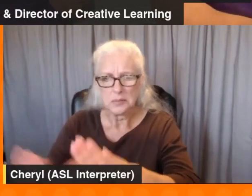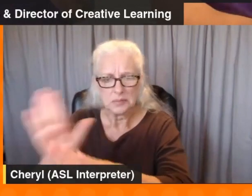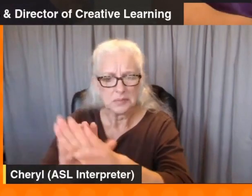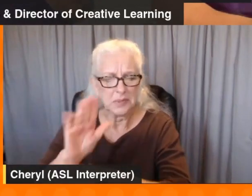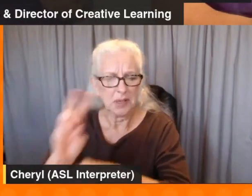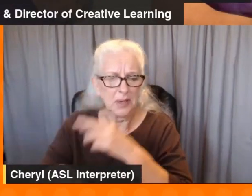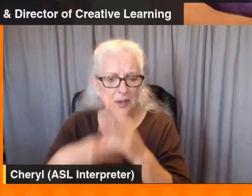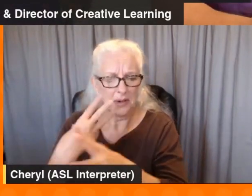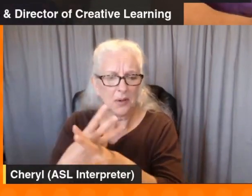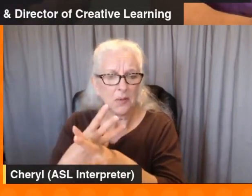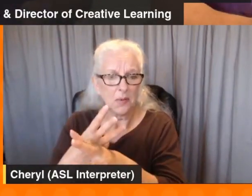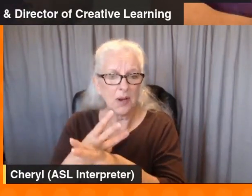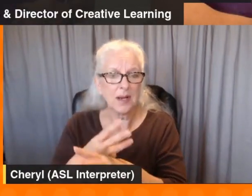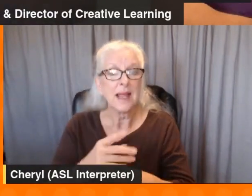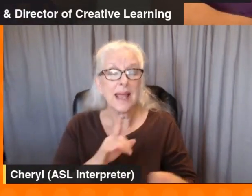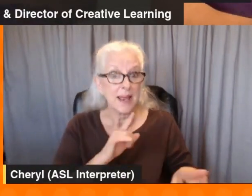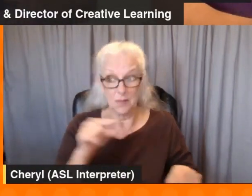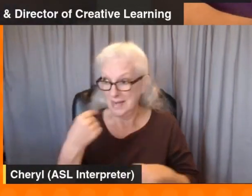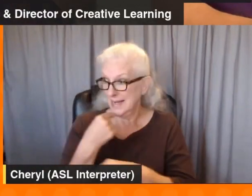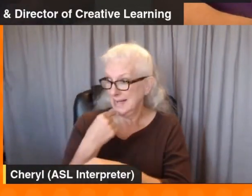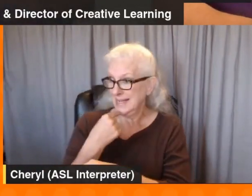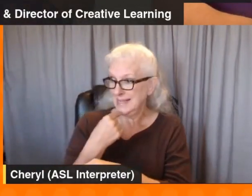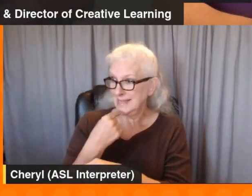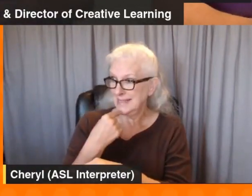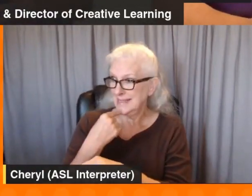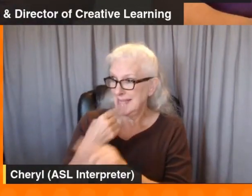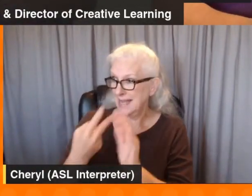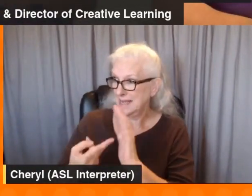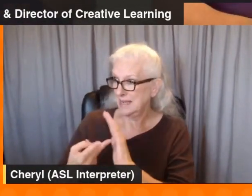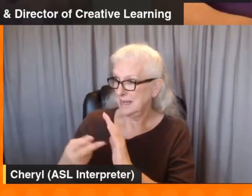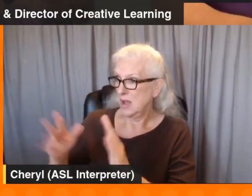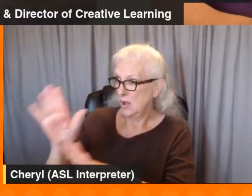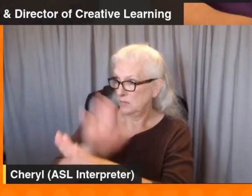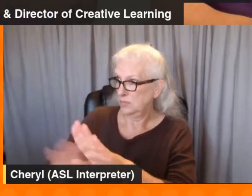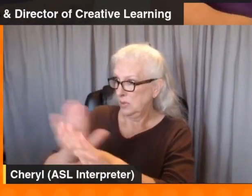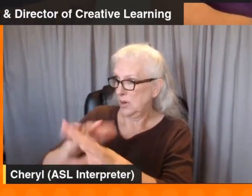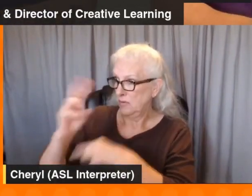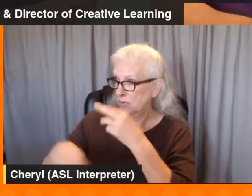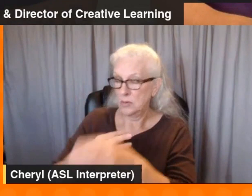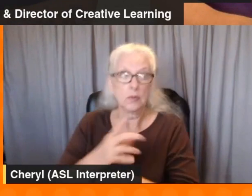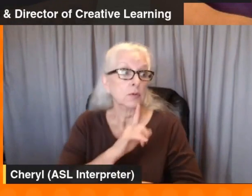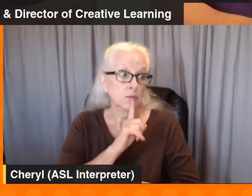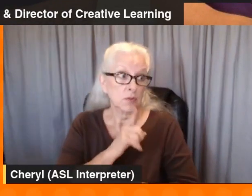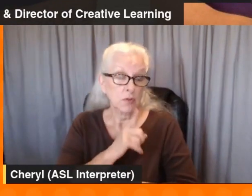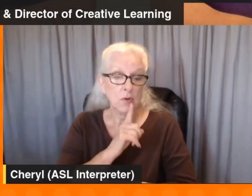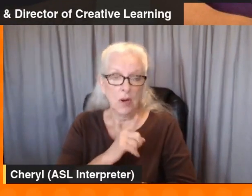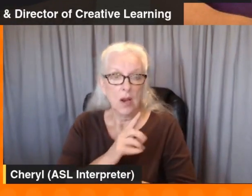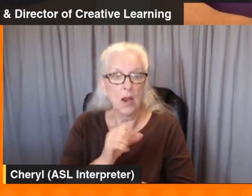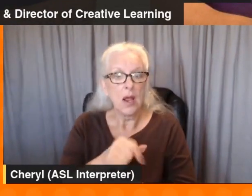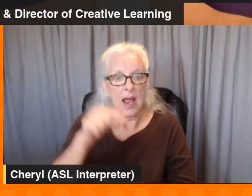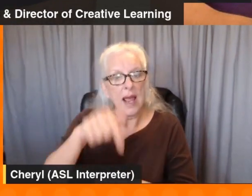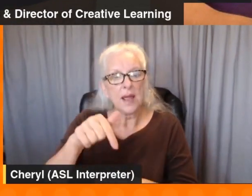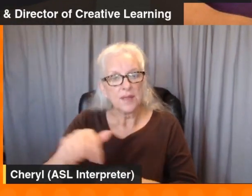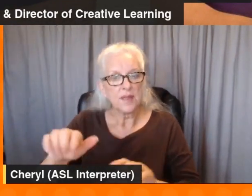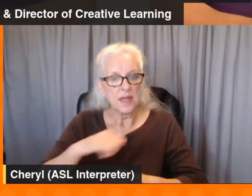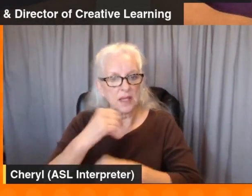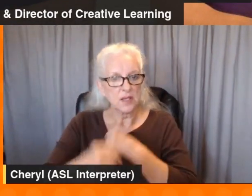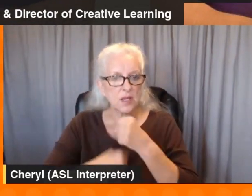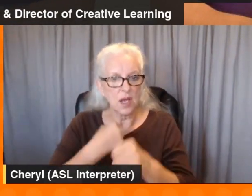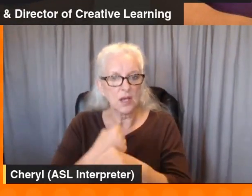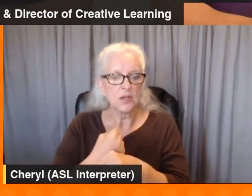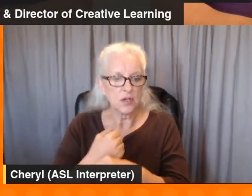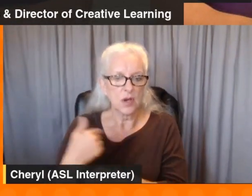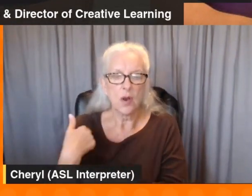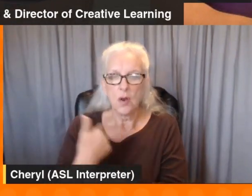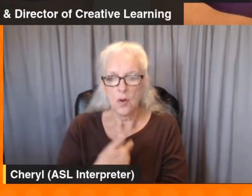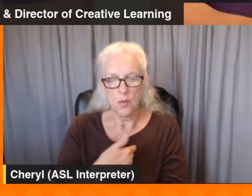says scratching around the world, he literally means all around the world. This year, the Scratch Foundation organized and facilitated